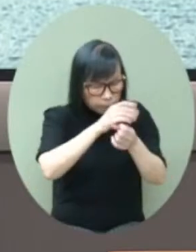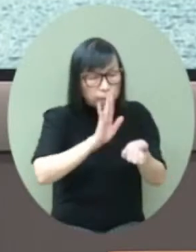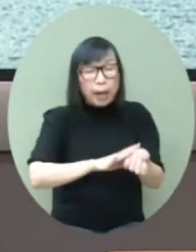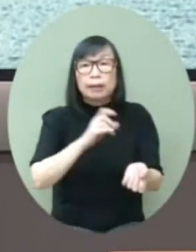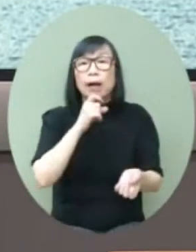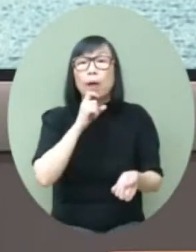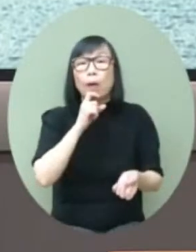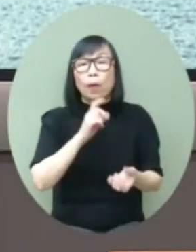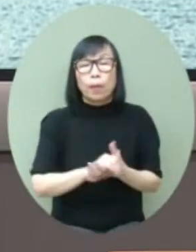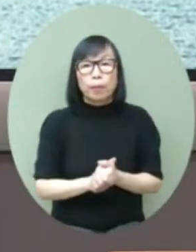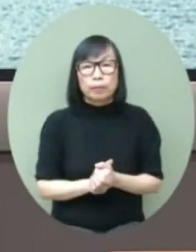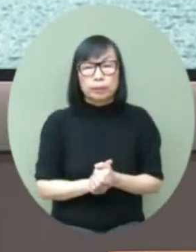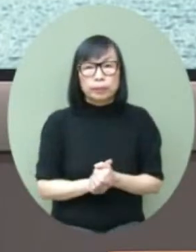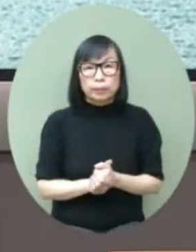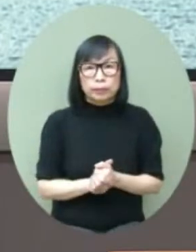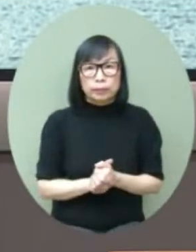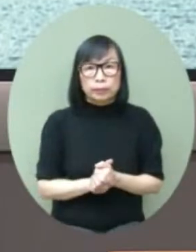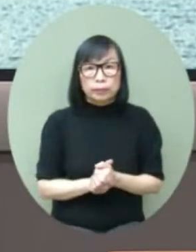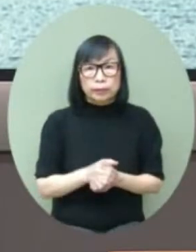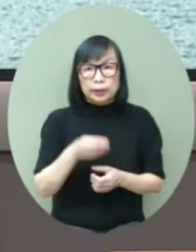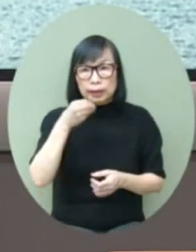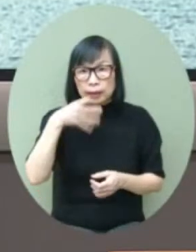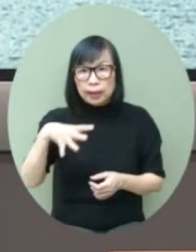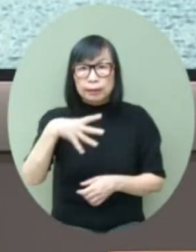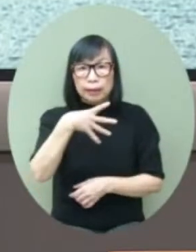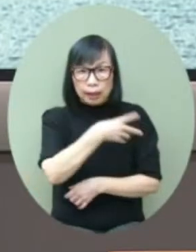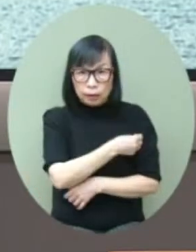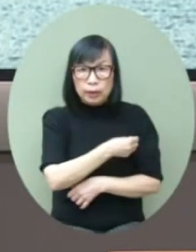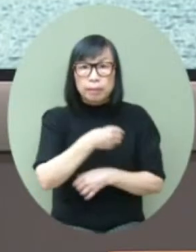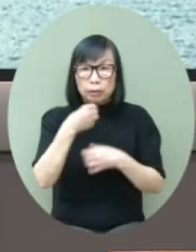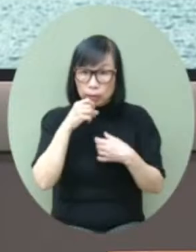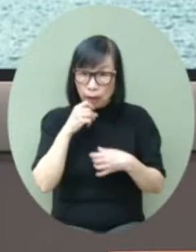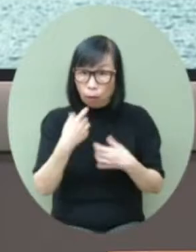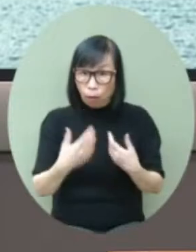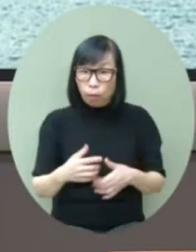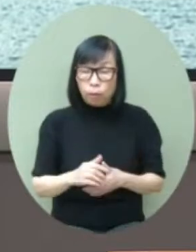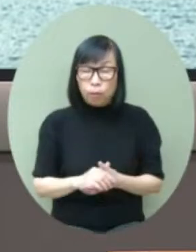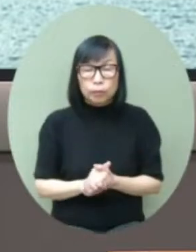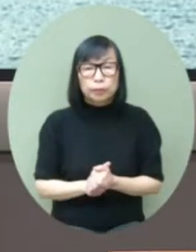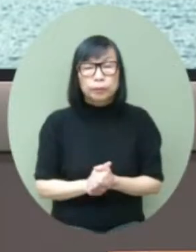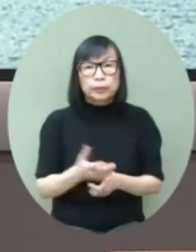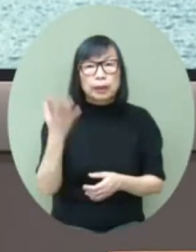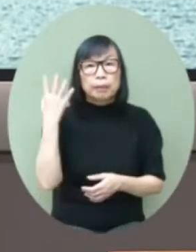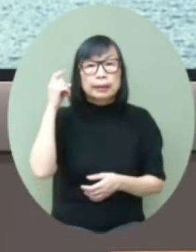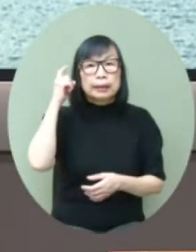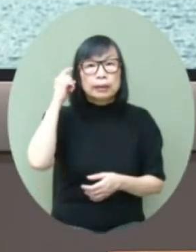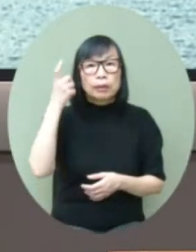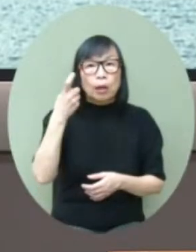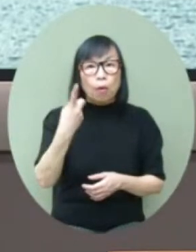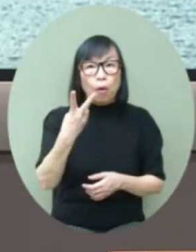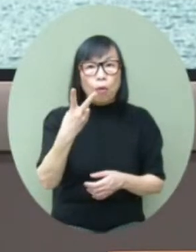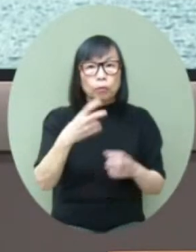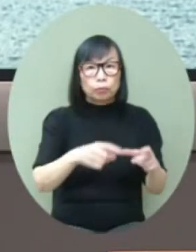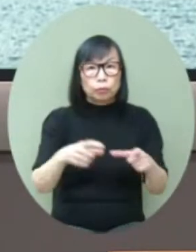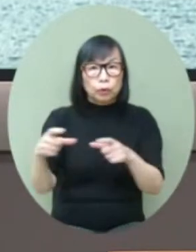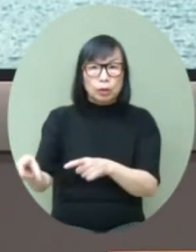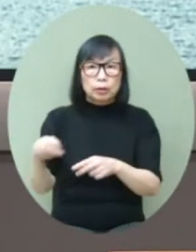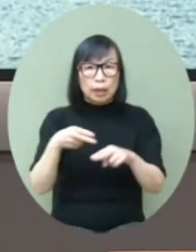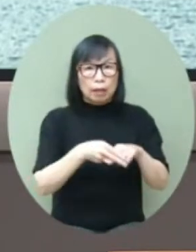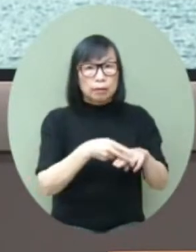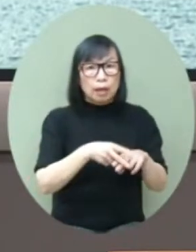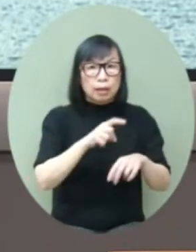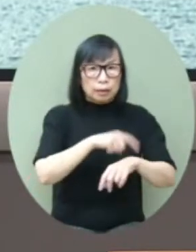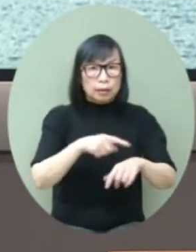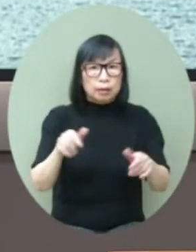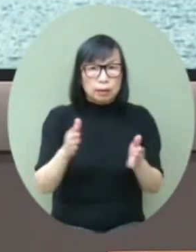of January, and the sample taken from him was proved positive. She had earlier been vaccinated. We understand